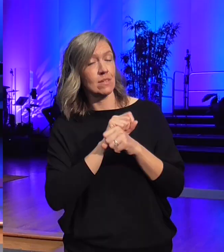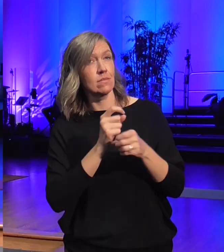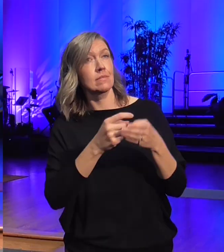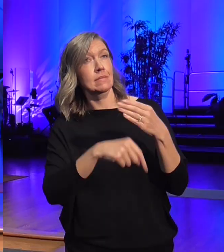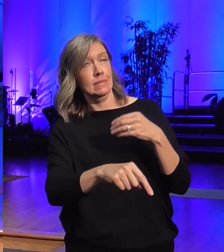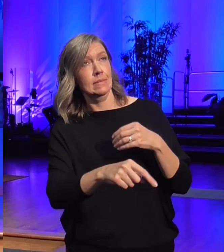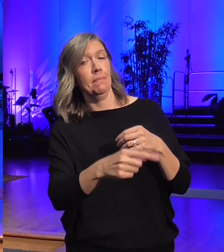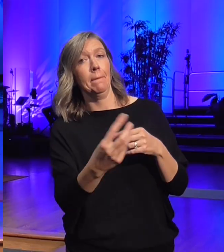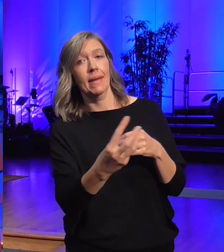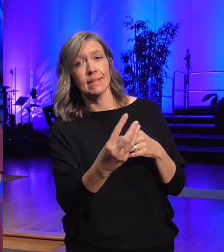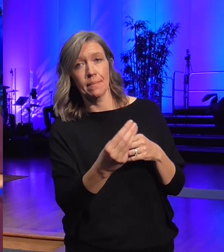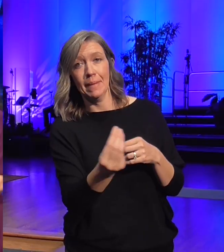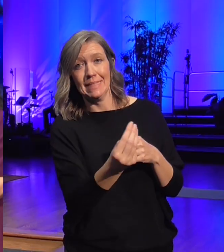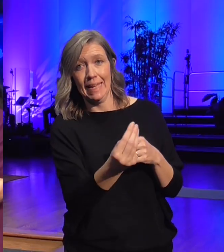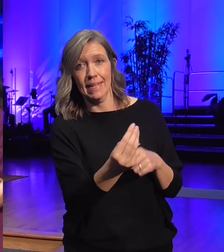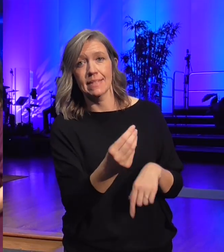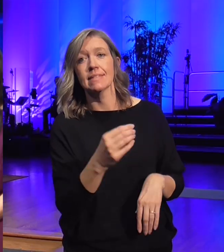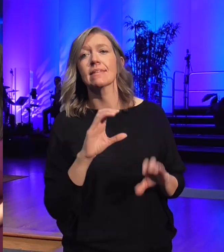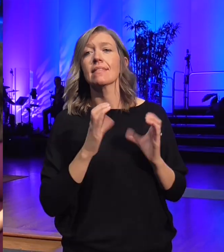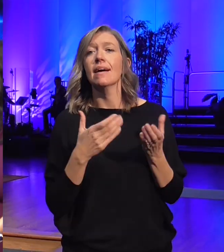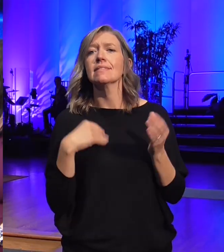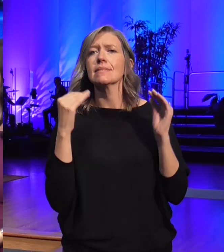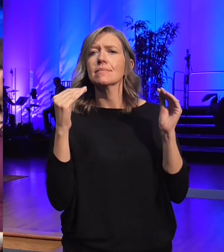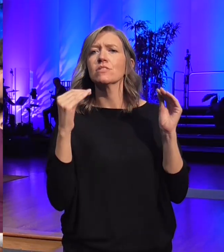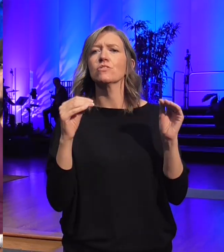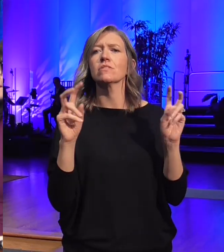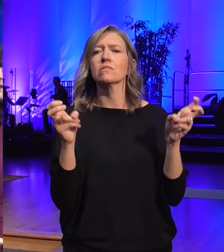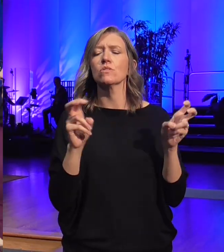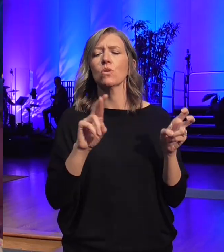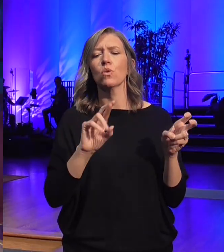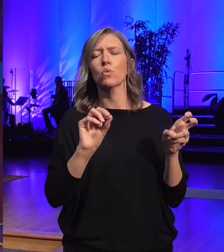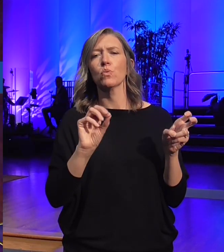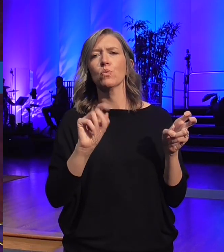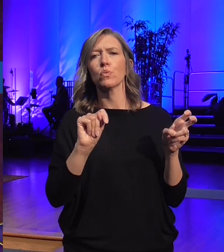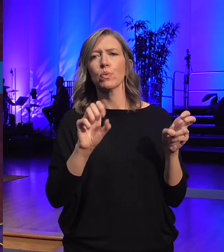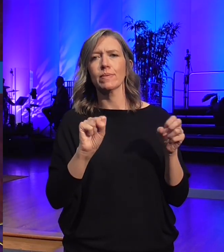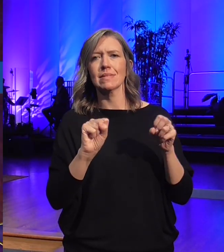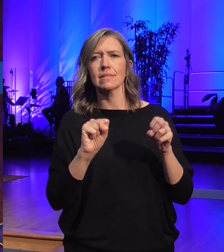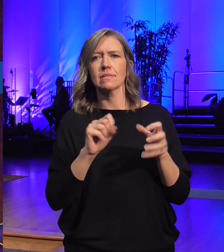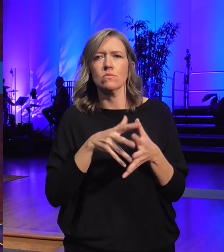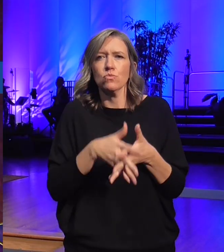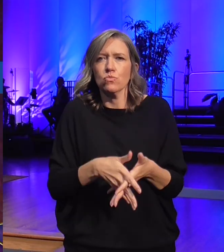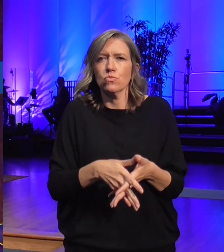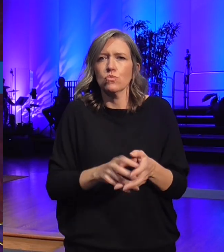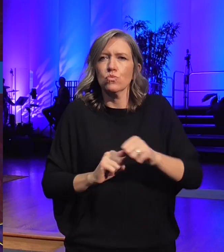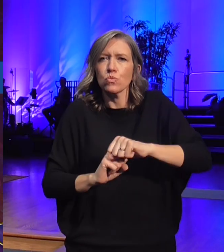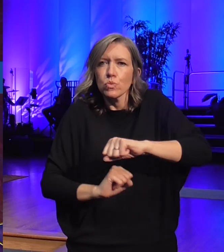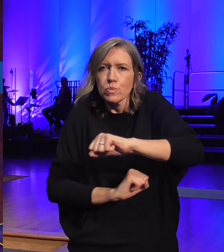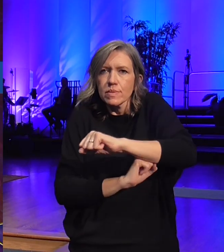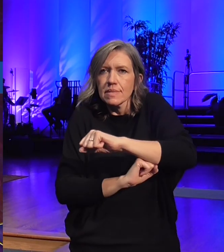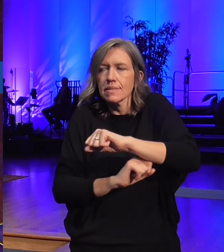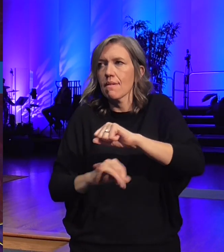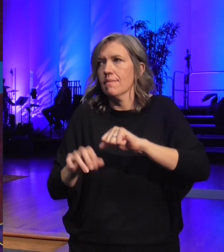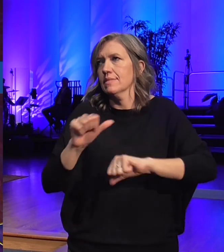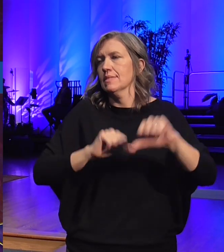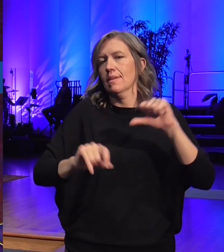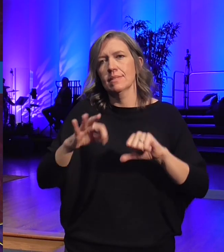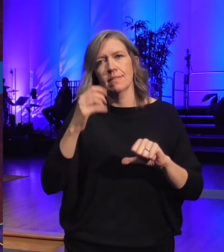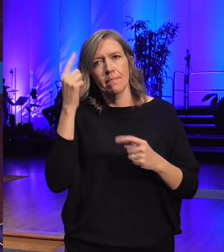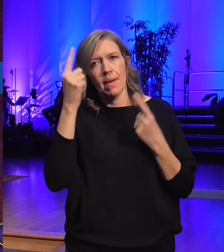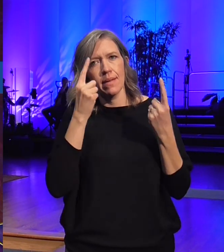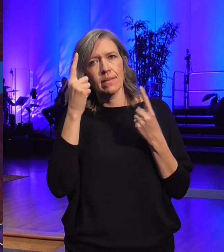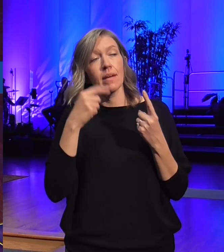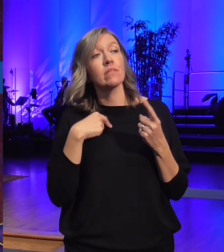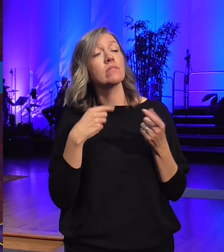Monday. And the class that I'm teaching is Roots, and it's the roots of science of mind, and I really encourage you to